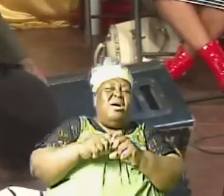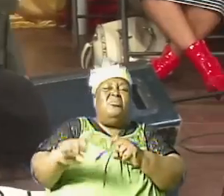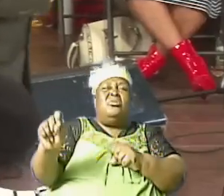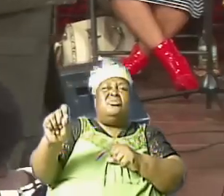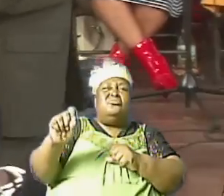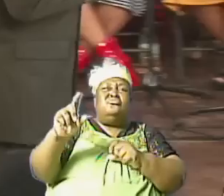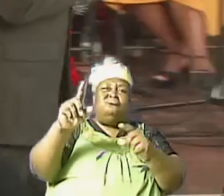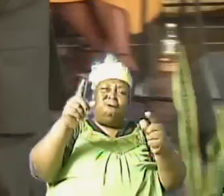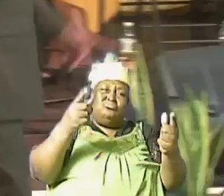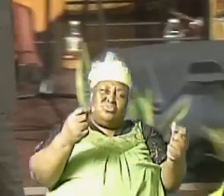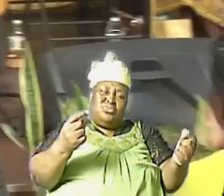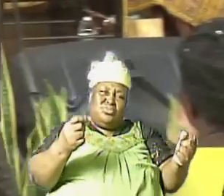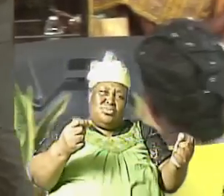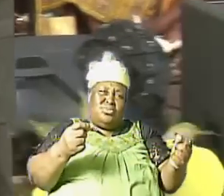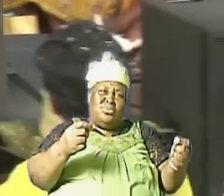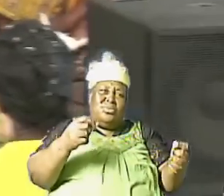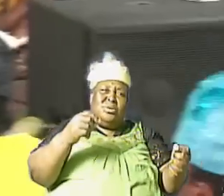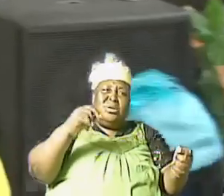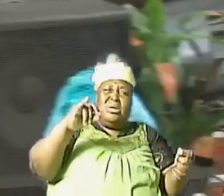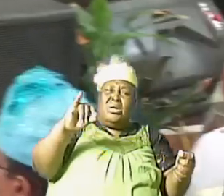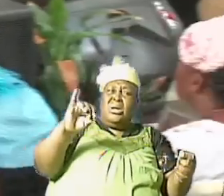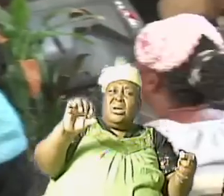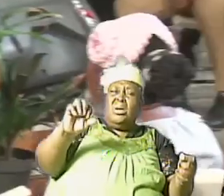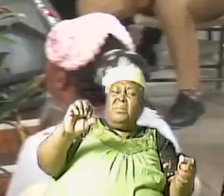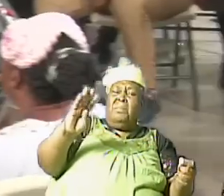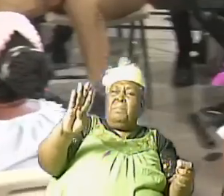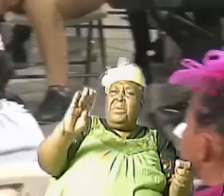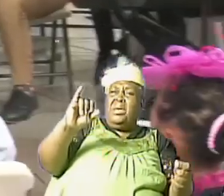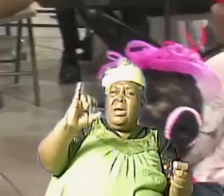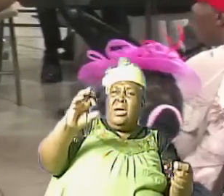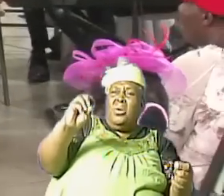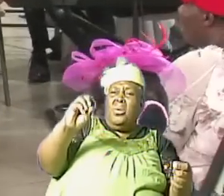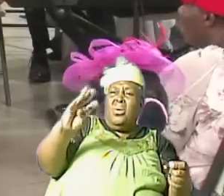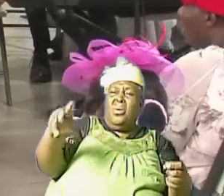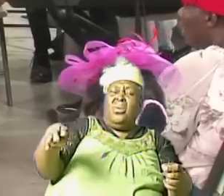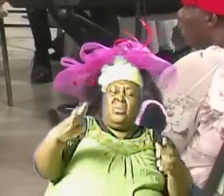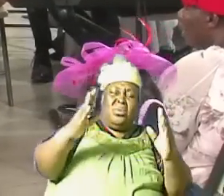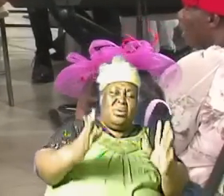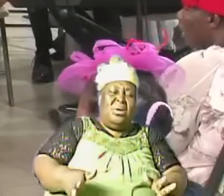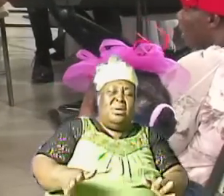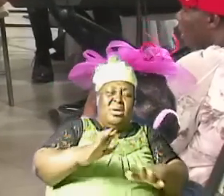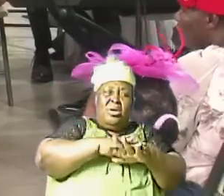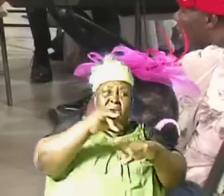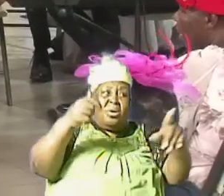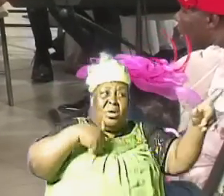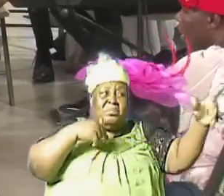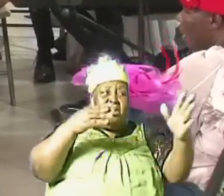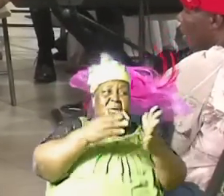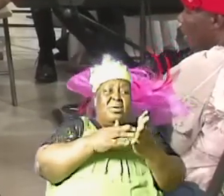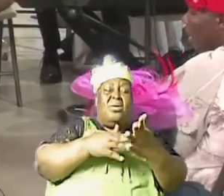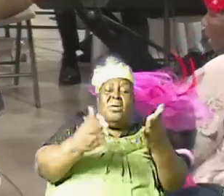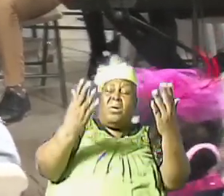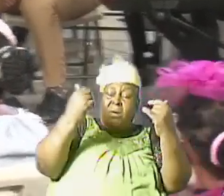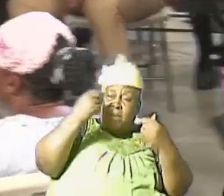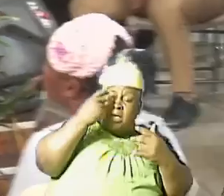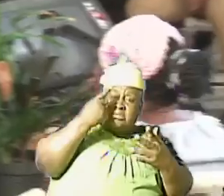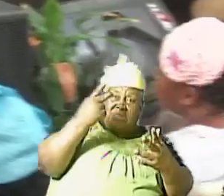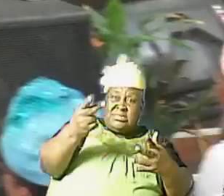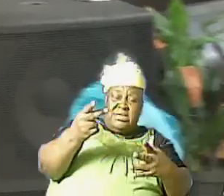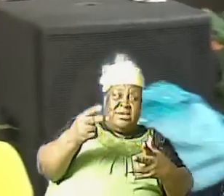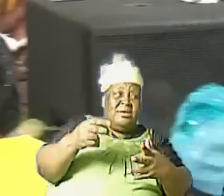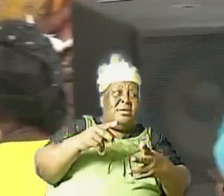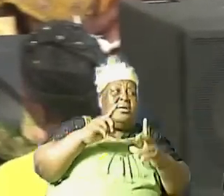do a biopsy. He did the biopsy. They called me back to come and see